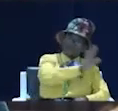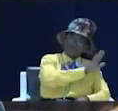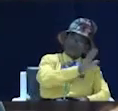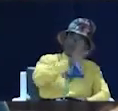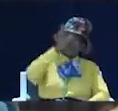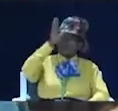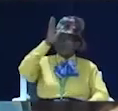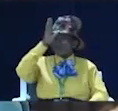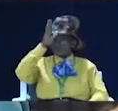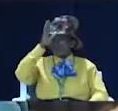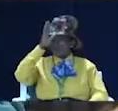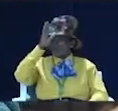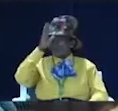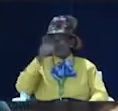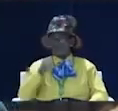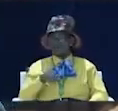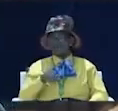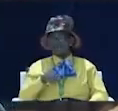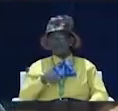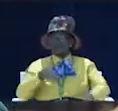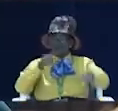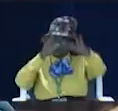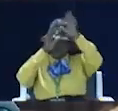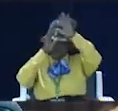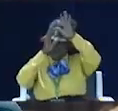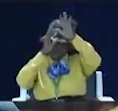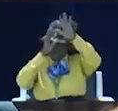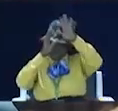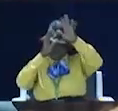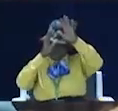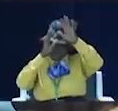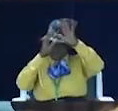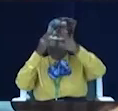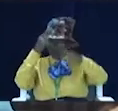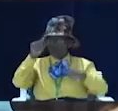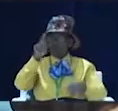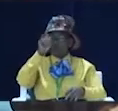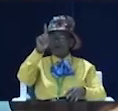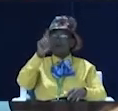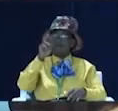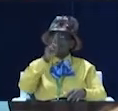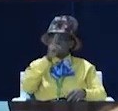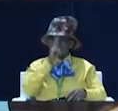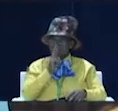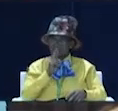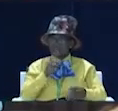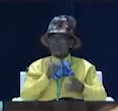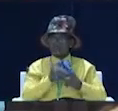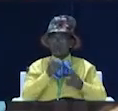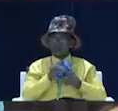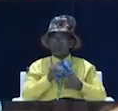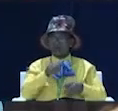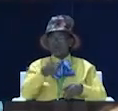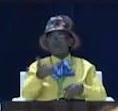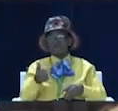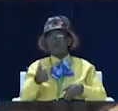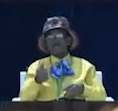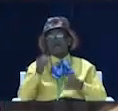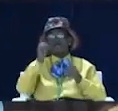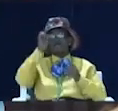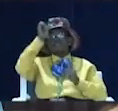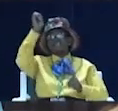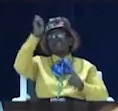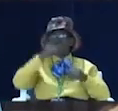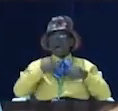Daddy, for one reason or the other, he has been very quiet on this one. You say, but daddy, this